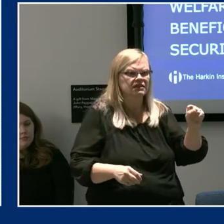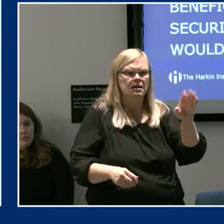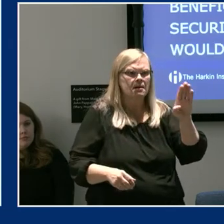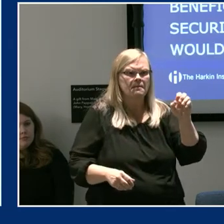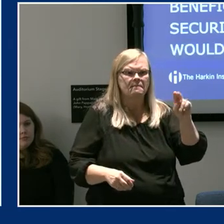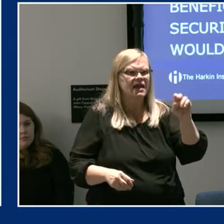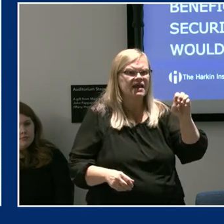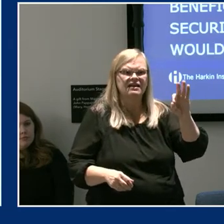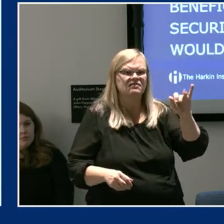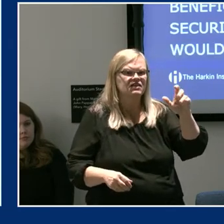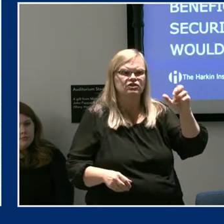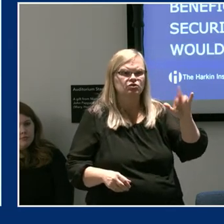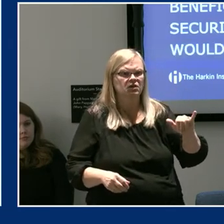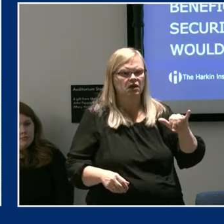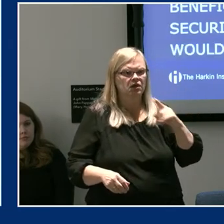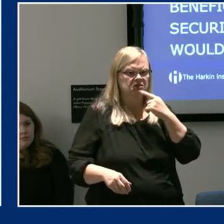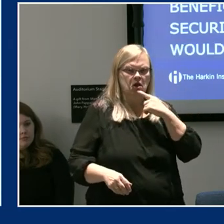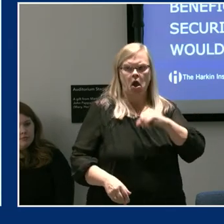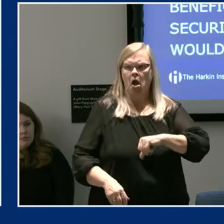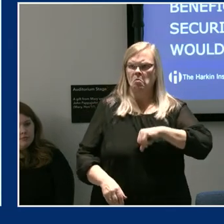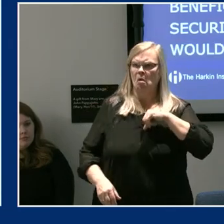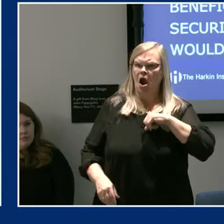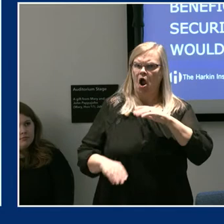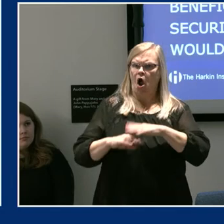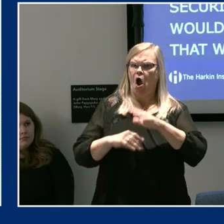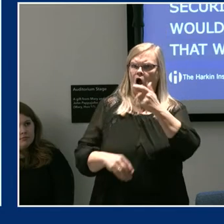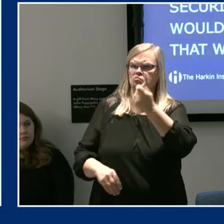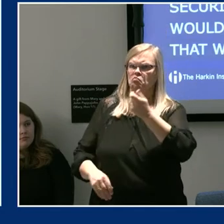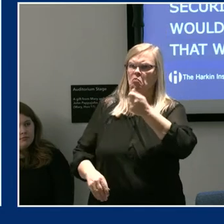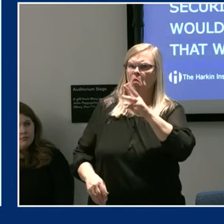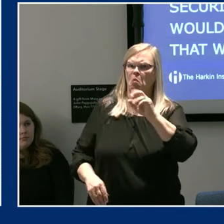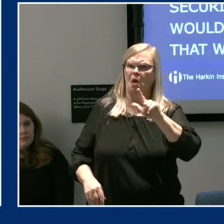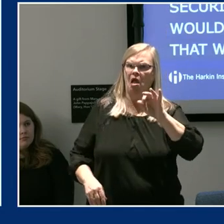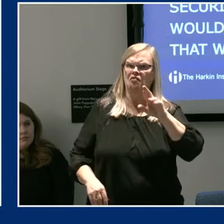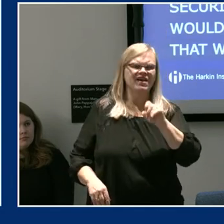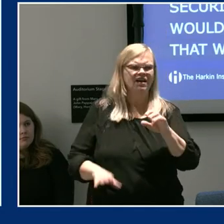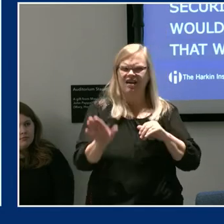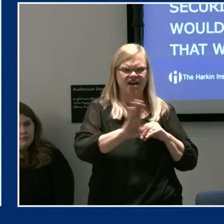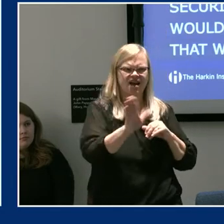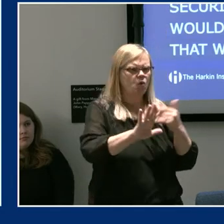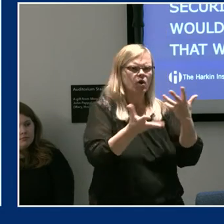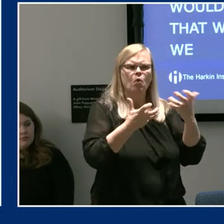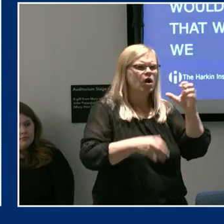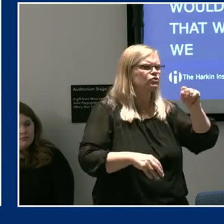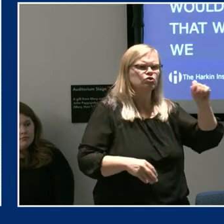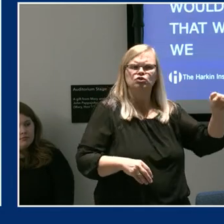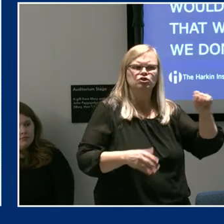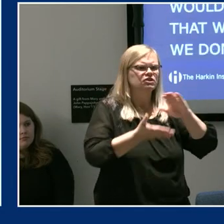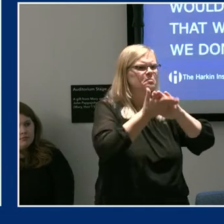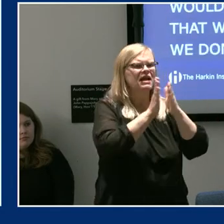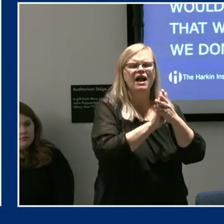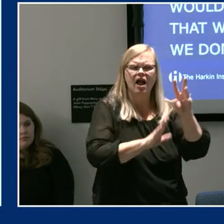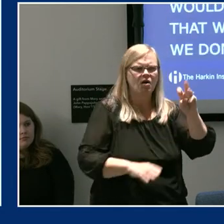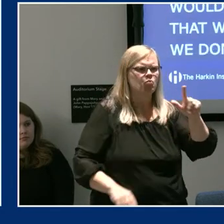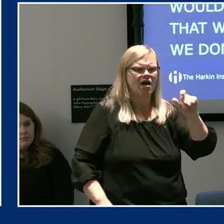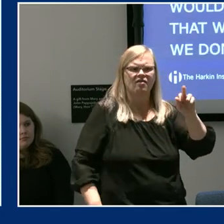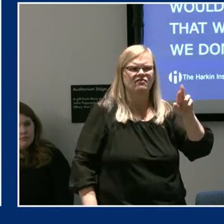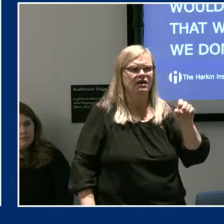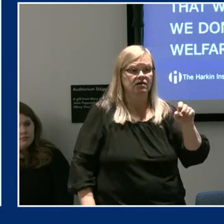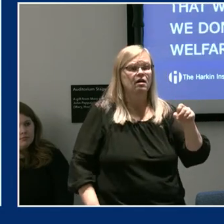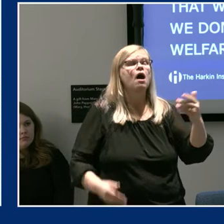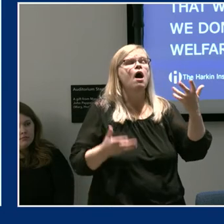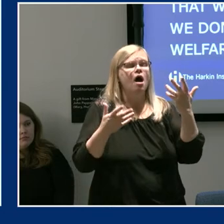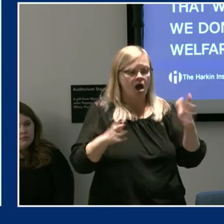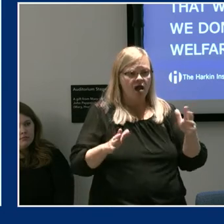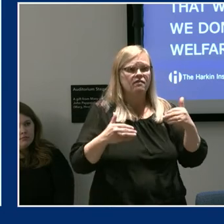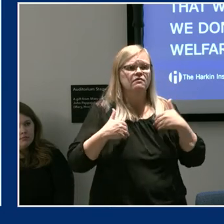would be proud if they were on welfare. We don't want Social Security to become a welfare program. There is legislation in